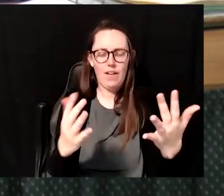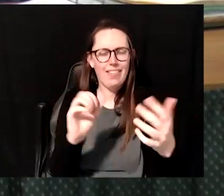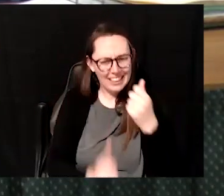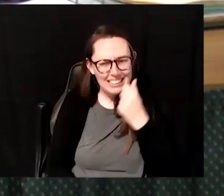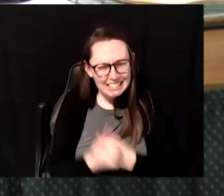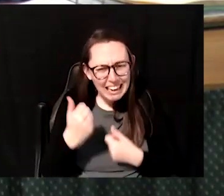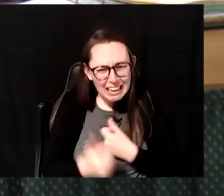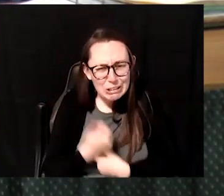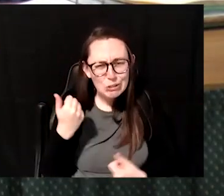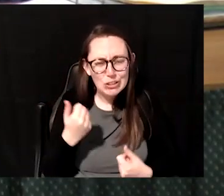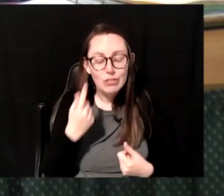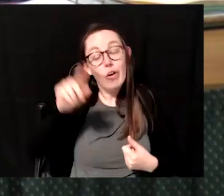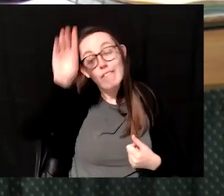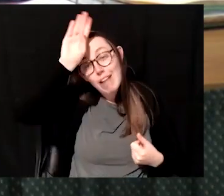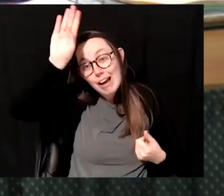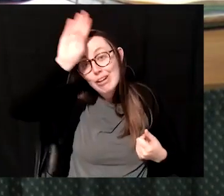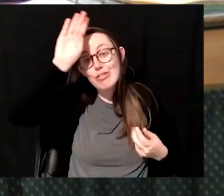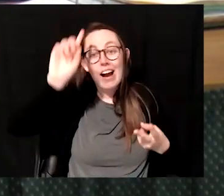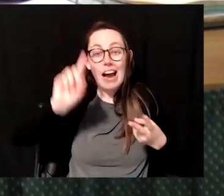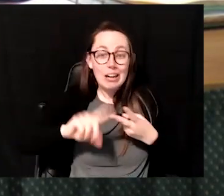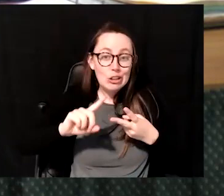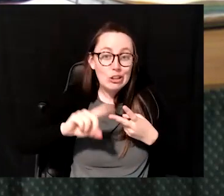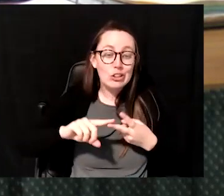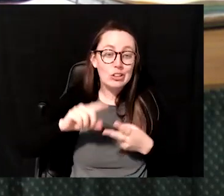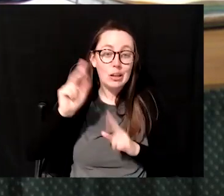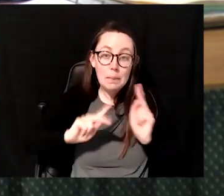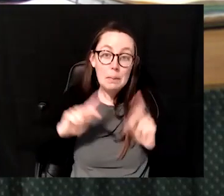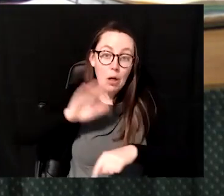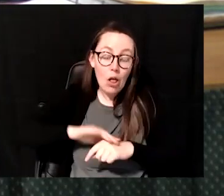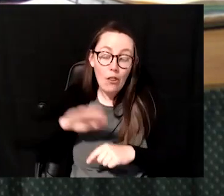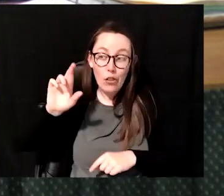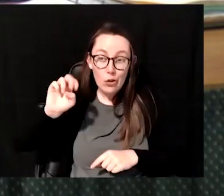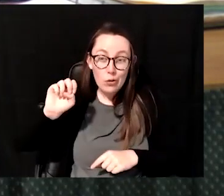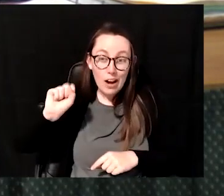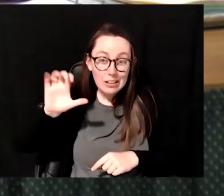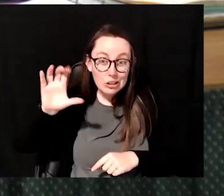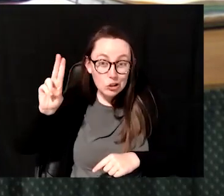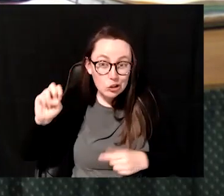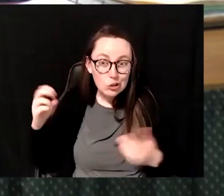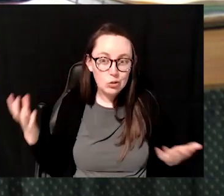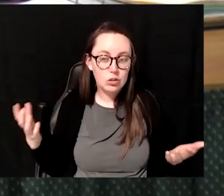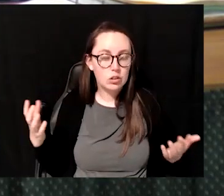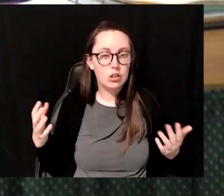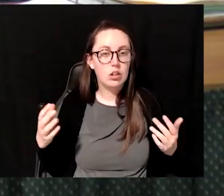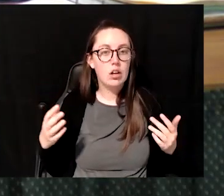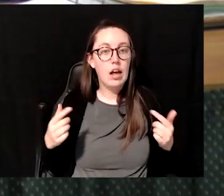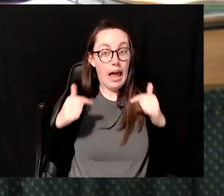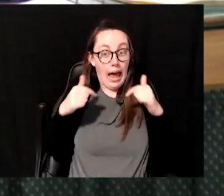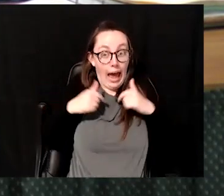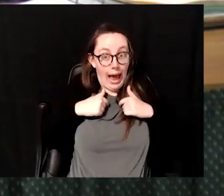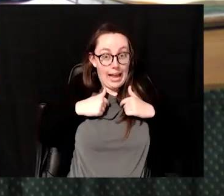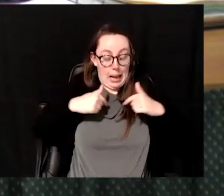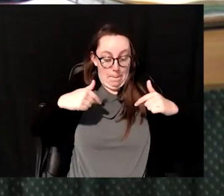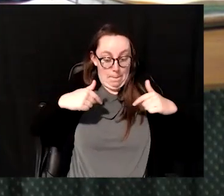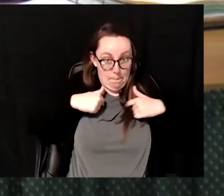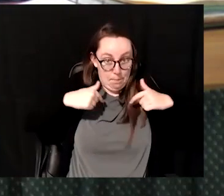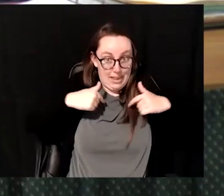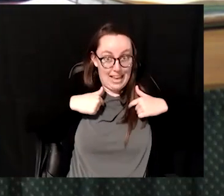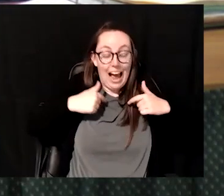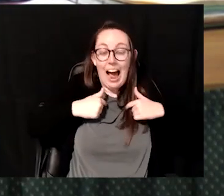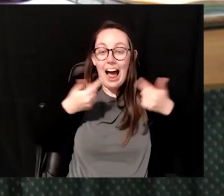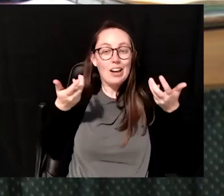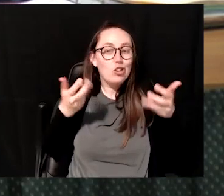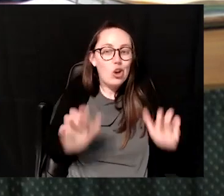who maybe want to rescue and I don't want to be responsible for continuing